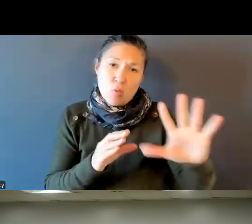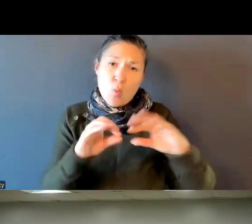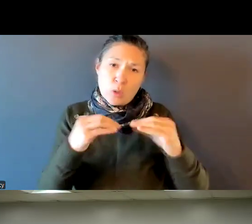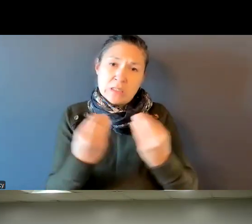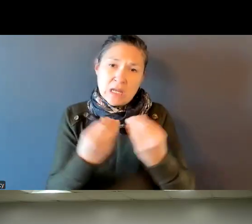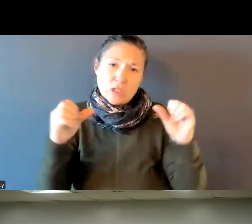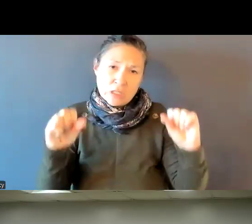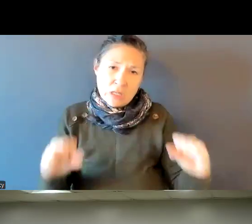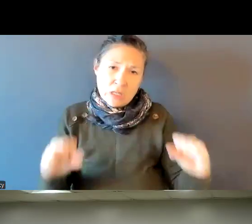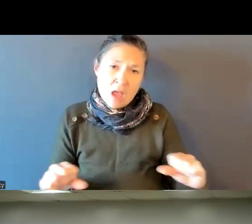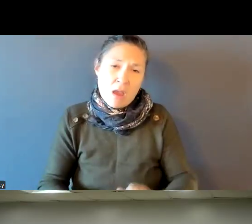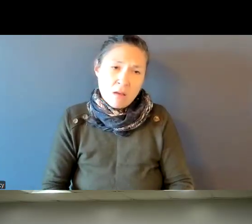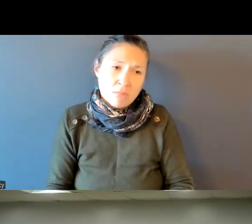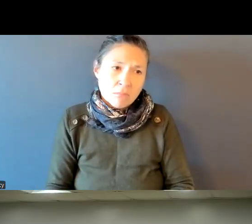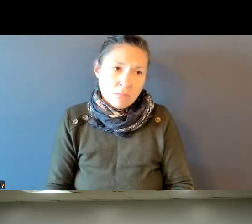and